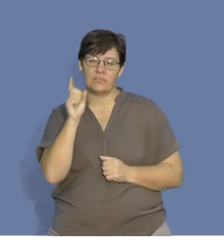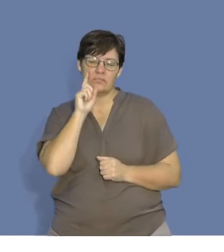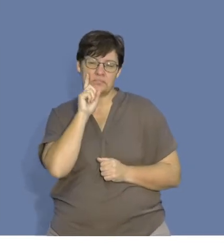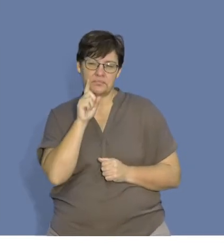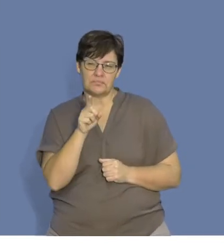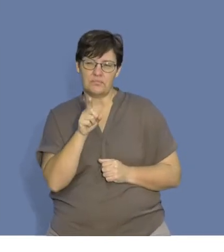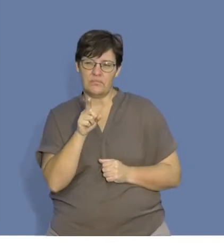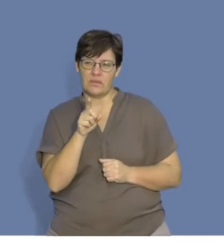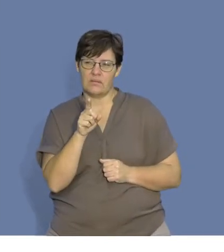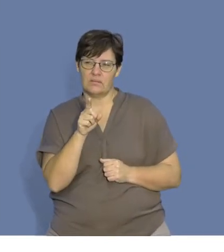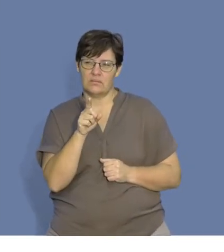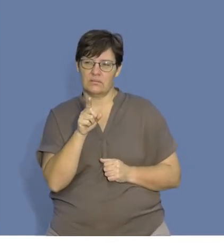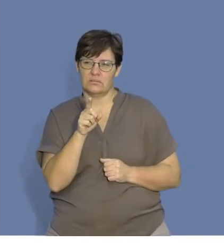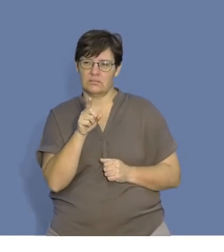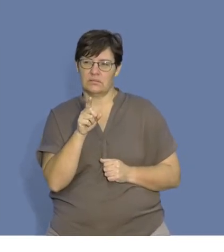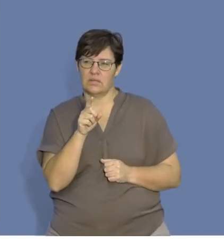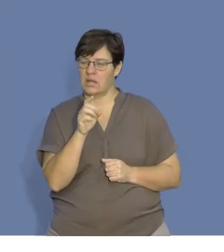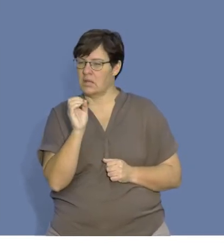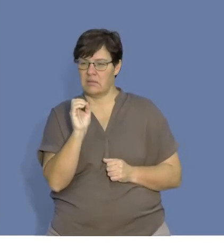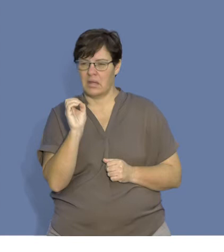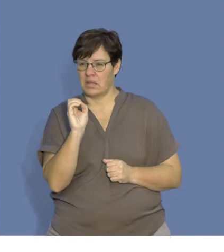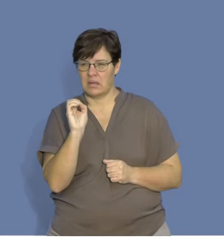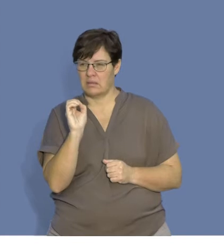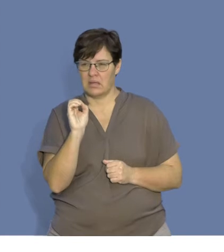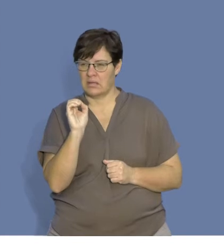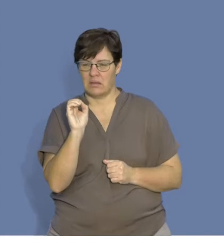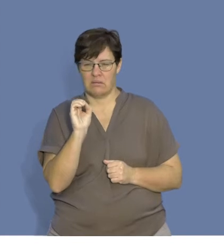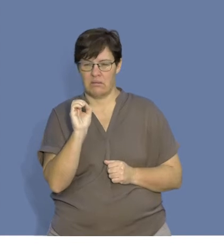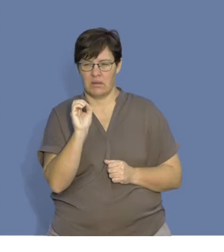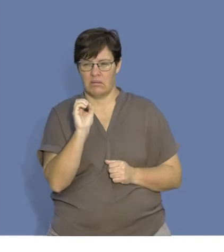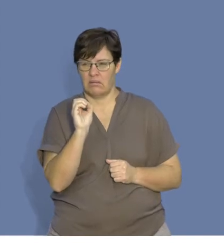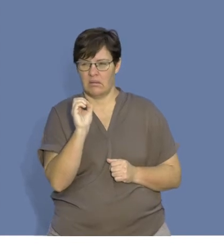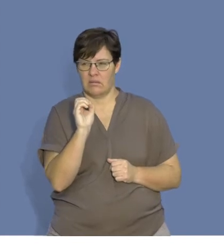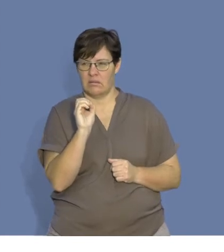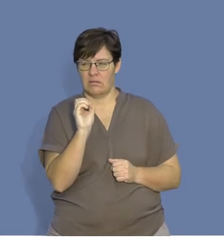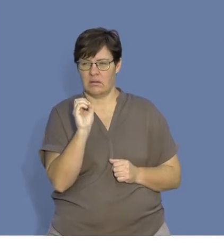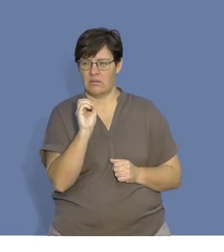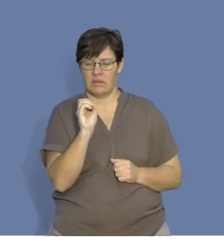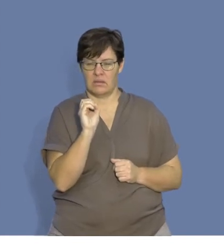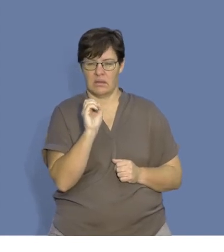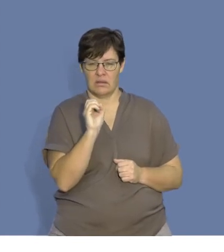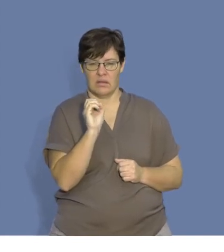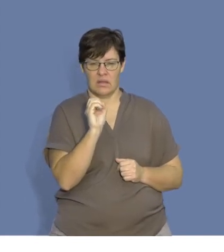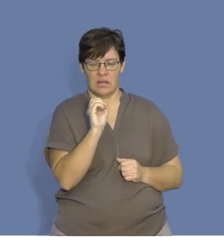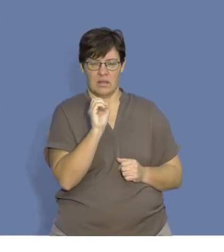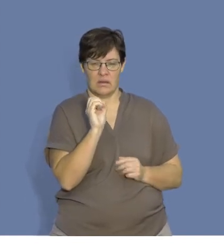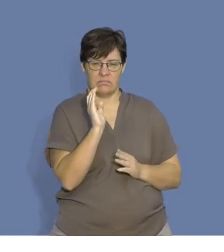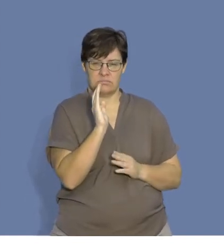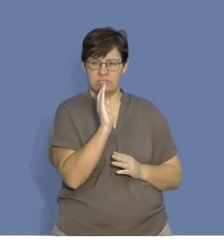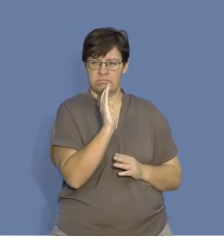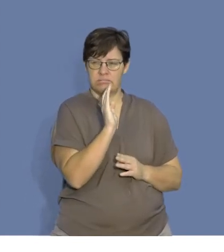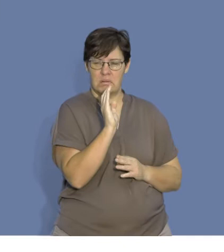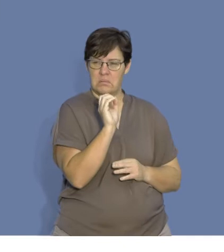here. So I make this smaller. Oh, no current, no current, no current. Oh, look at that,